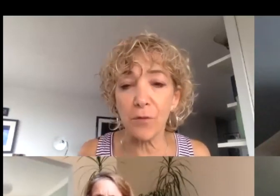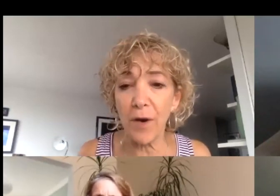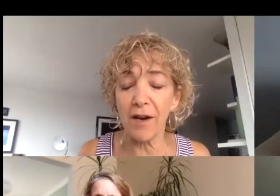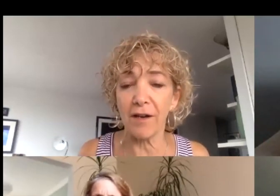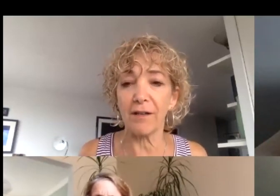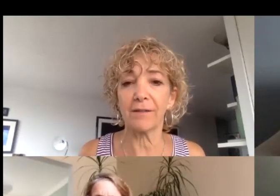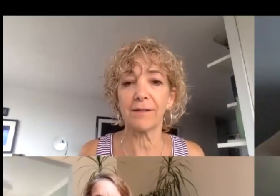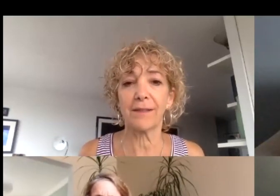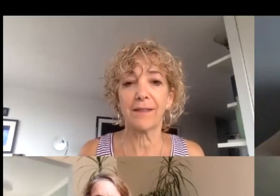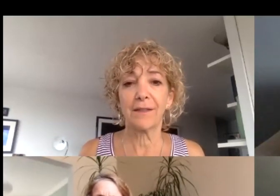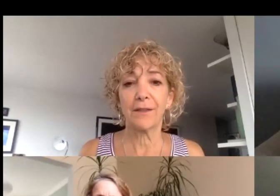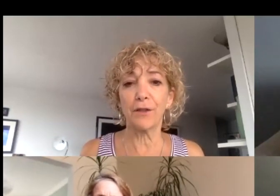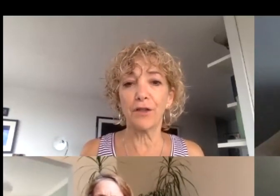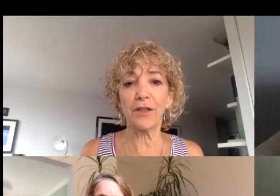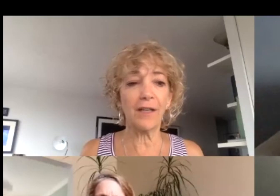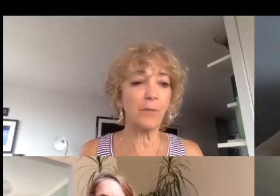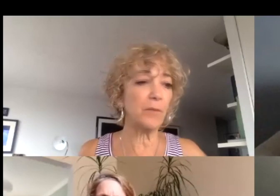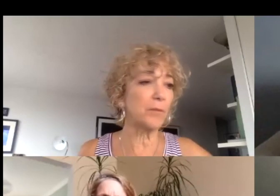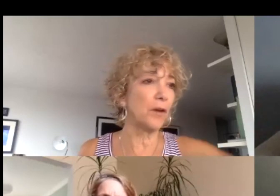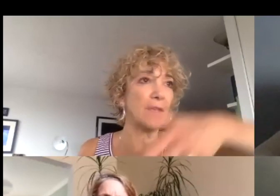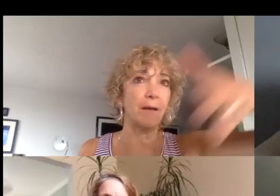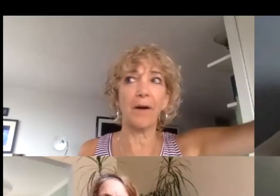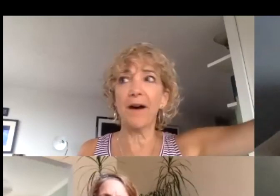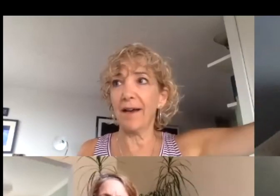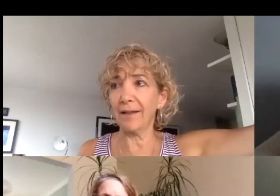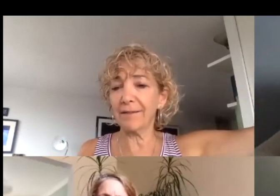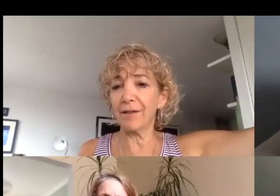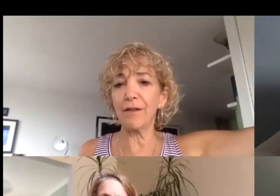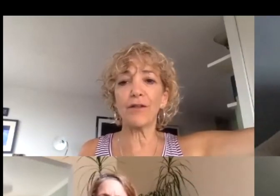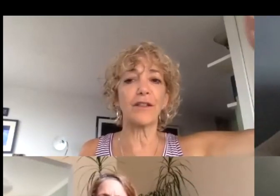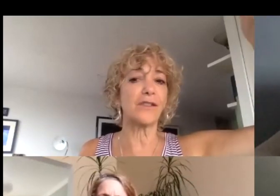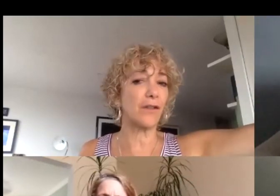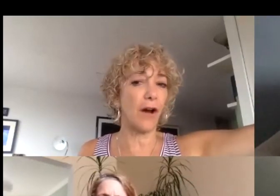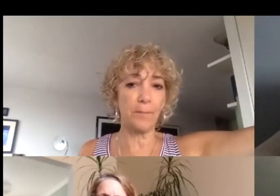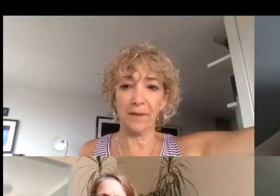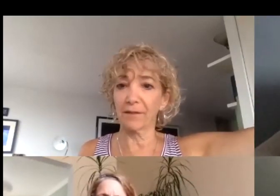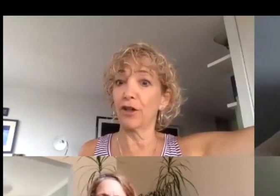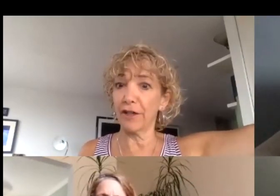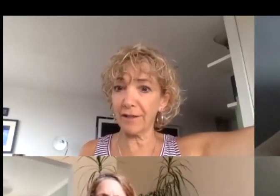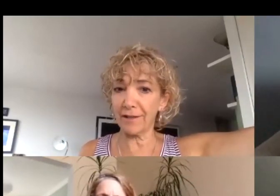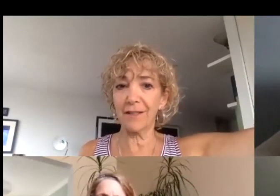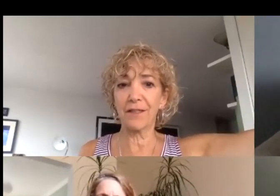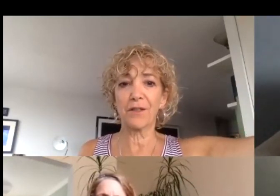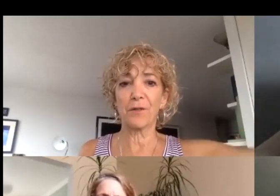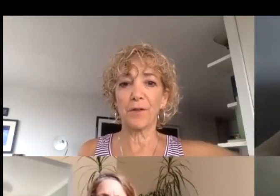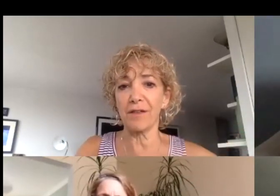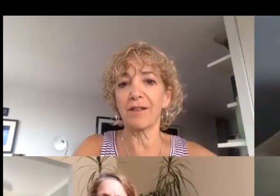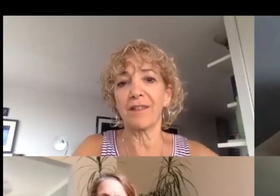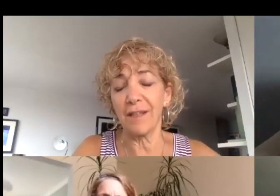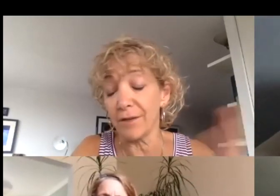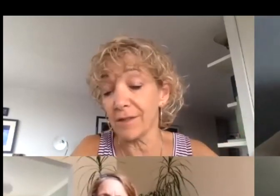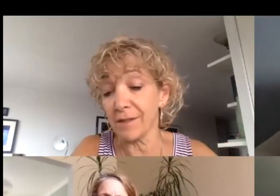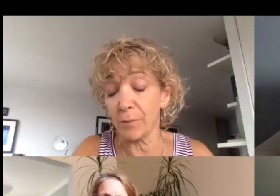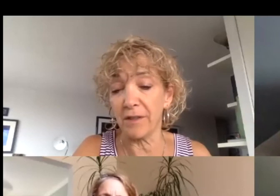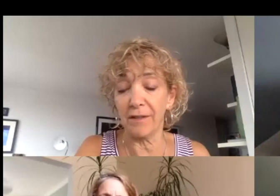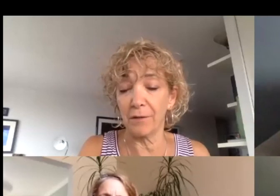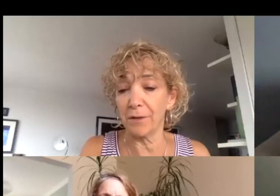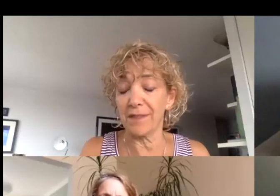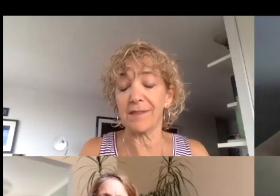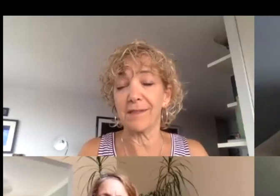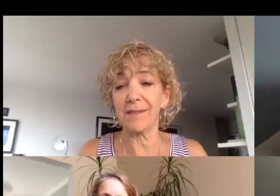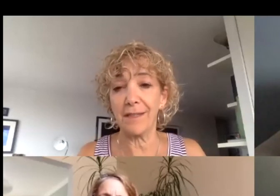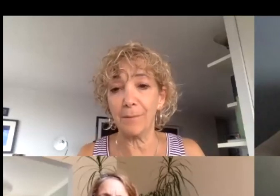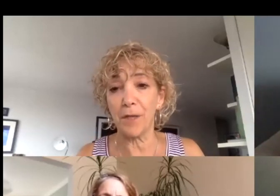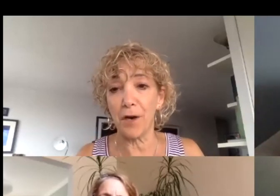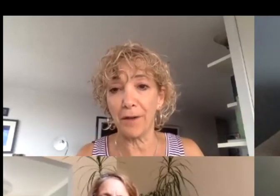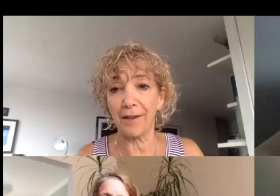Times Square. You know, you're getting people walking by. They're either going to stop and look, or they're going to think, oh, this is weird. I don't know what